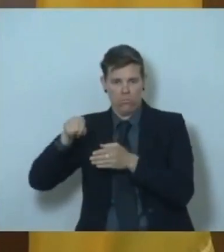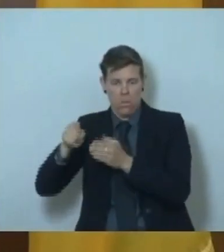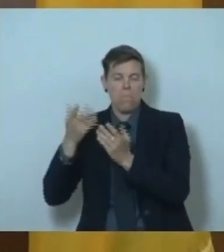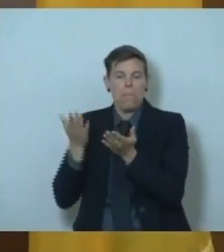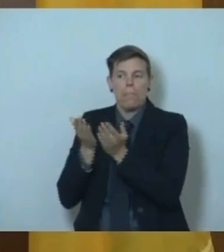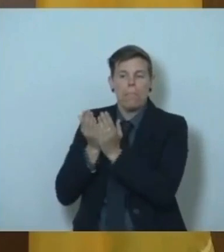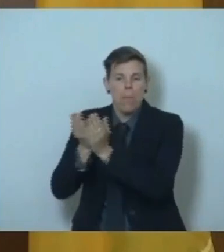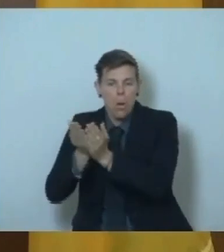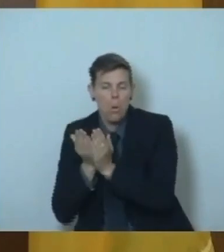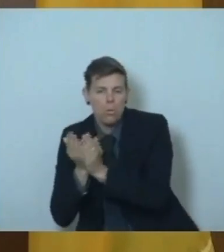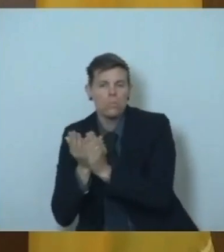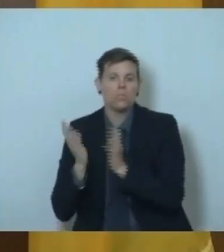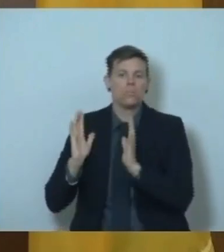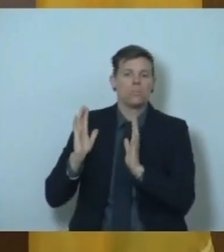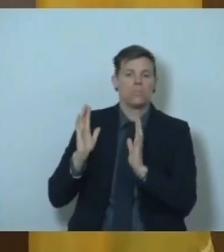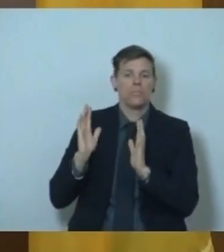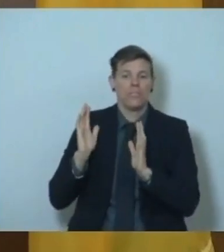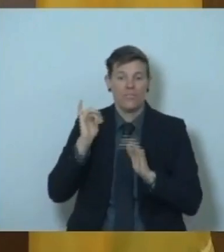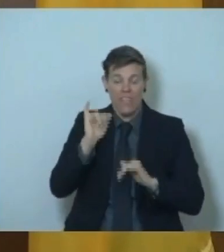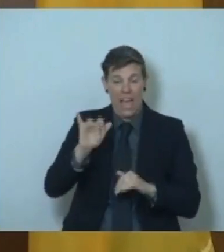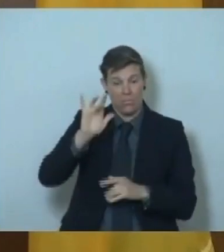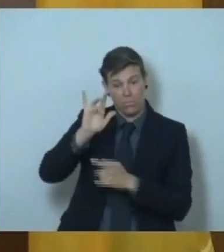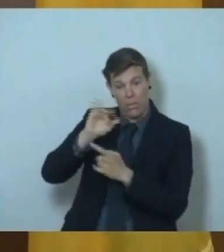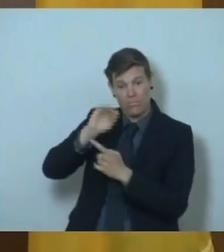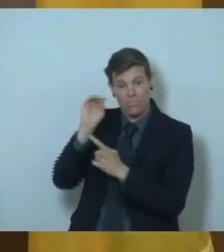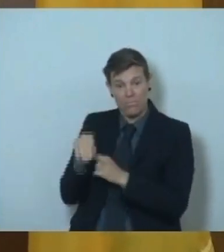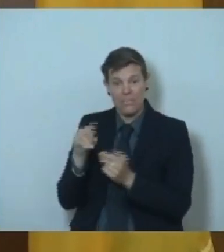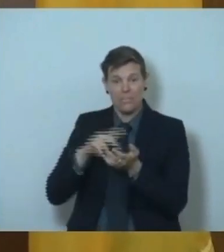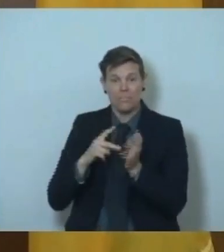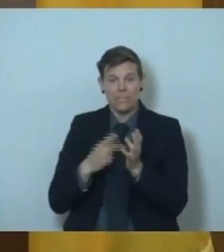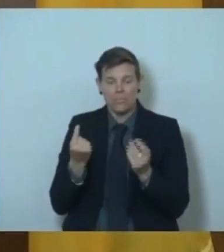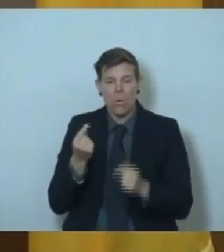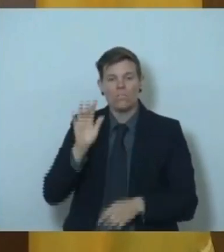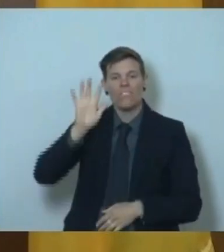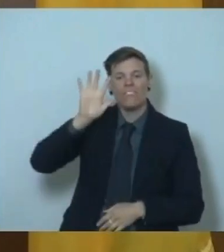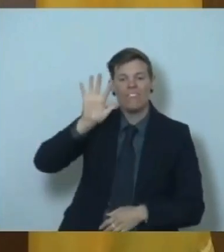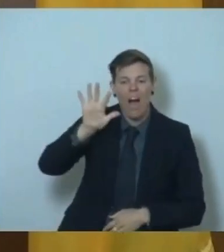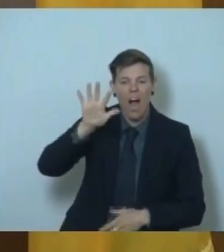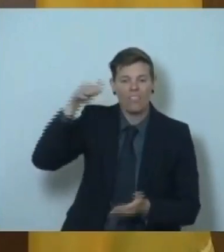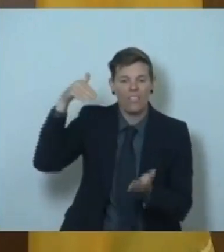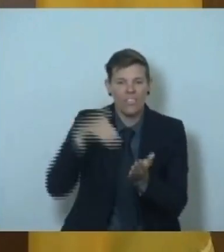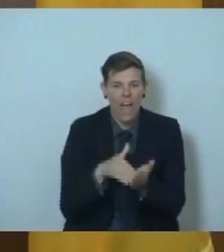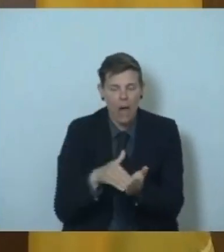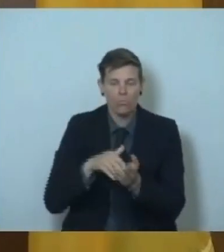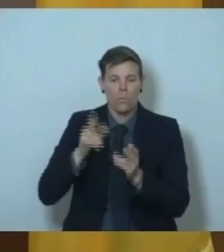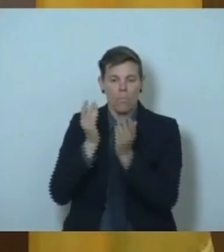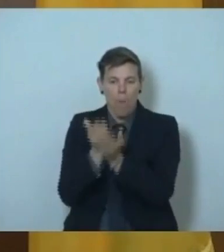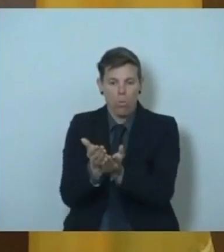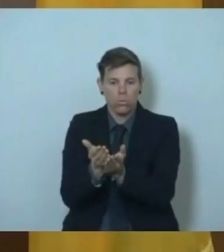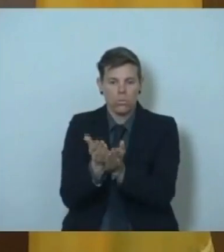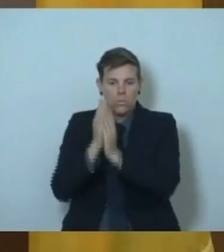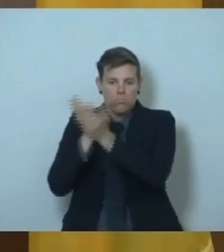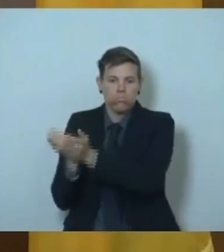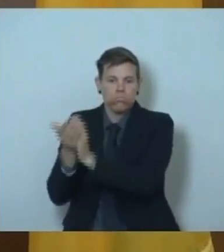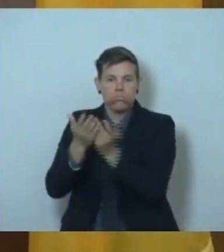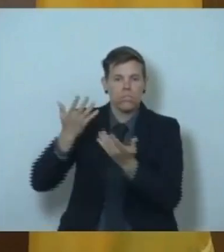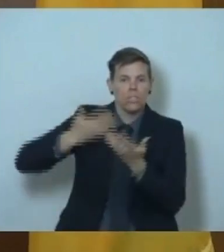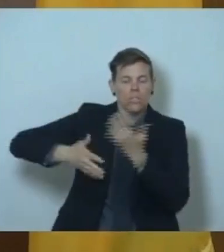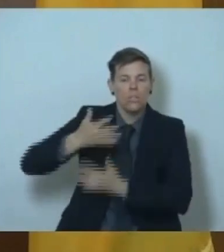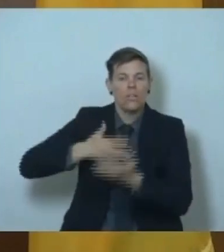boats. And that becomes a high risk in this way. Gas,